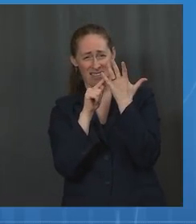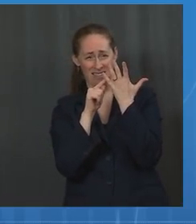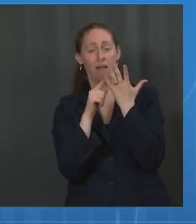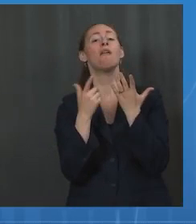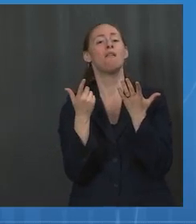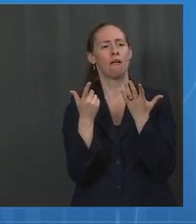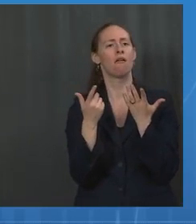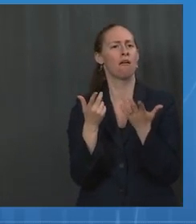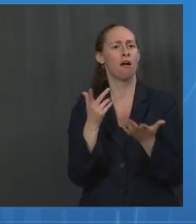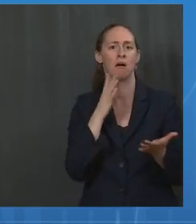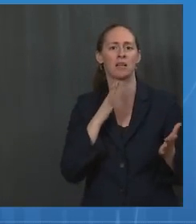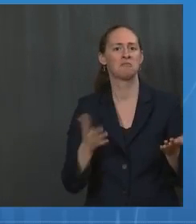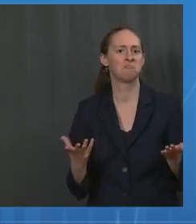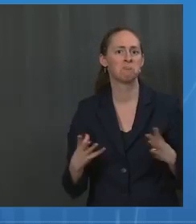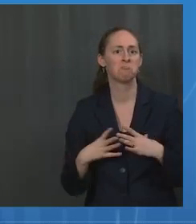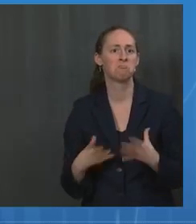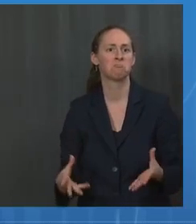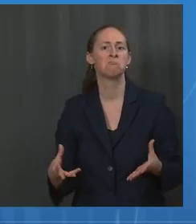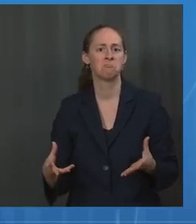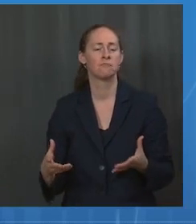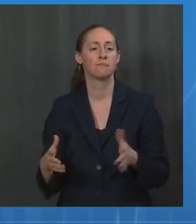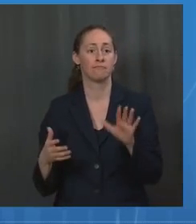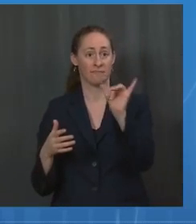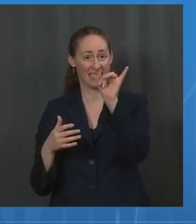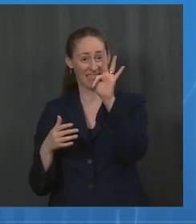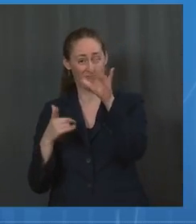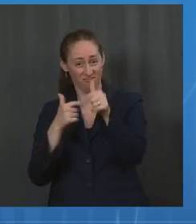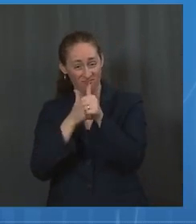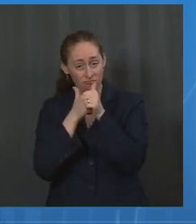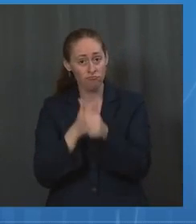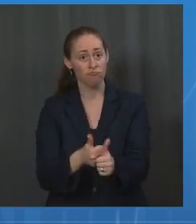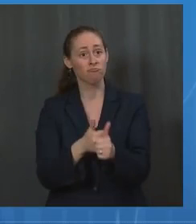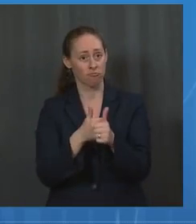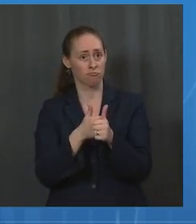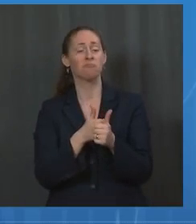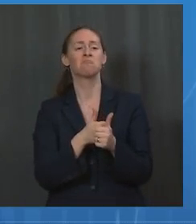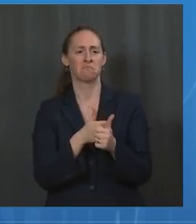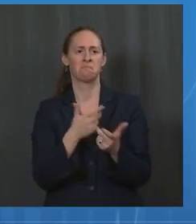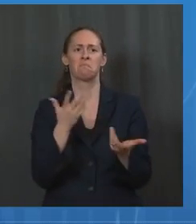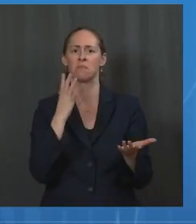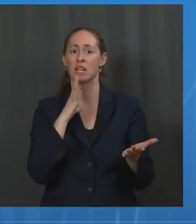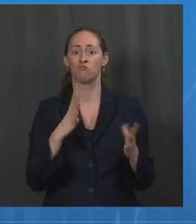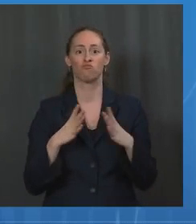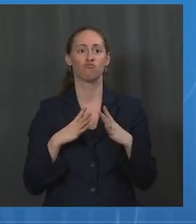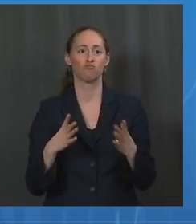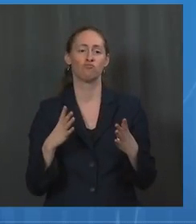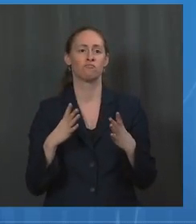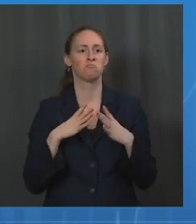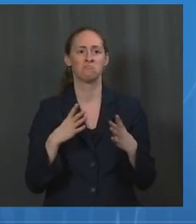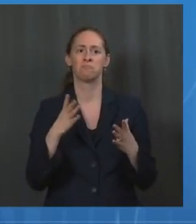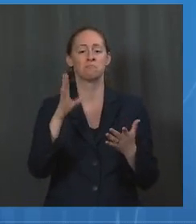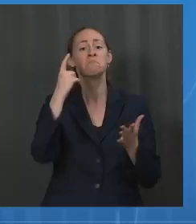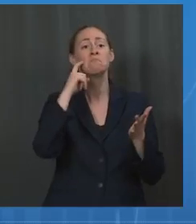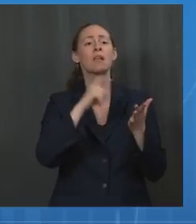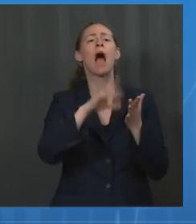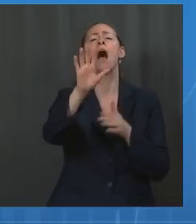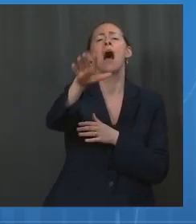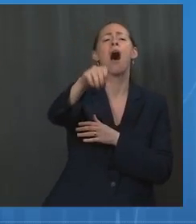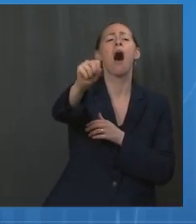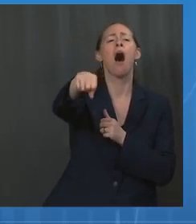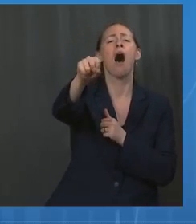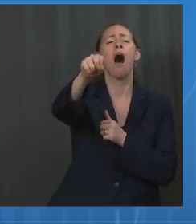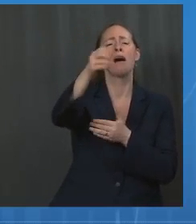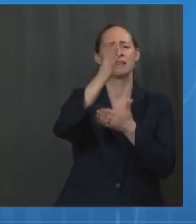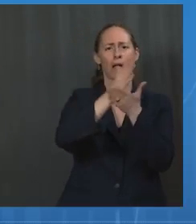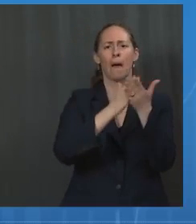mitigations properly employed, we have also seen that cases are going to come because cases really are